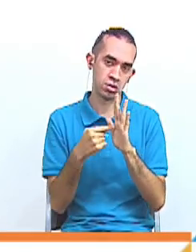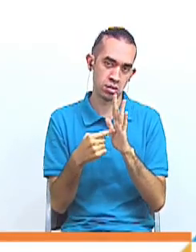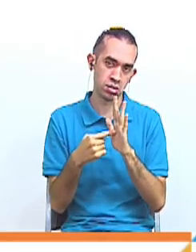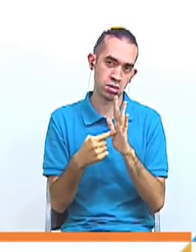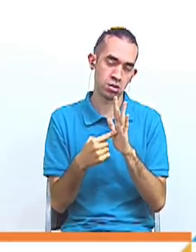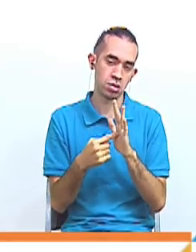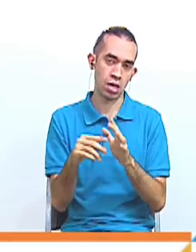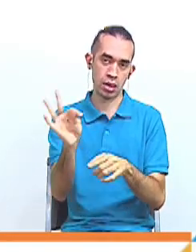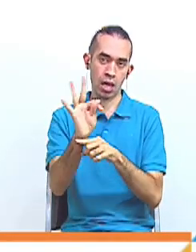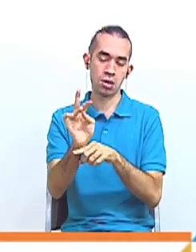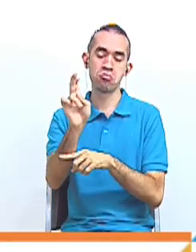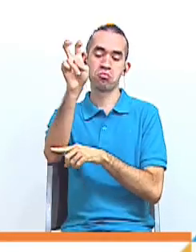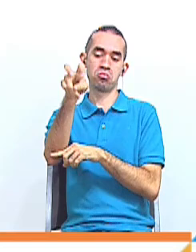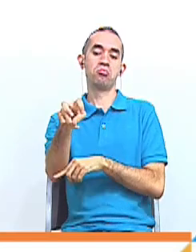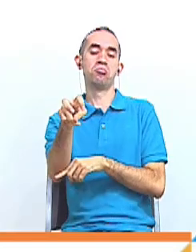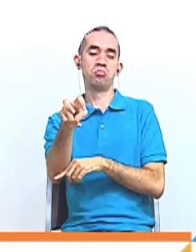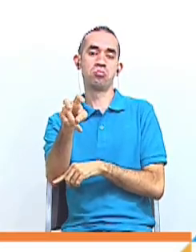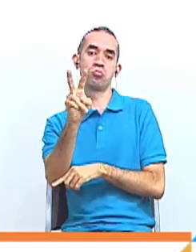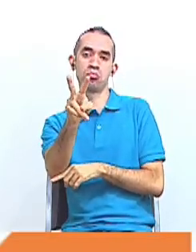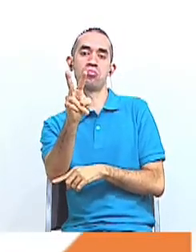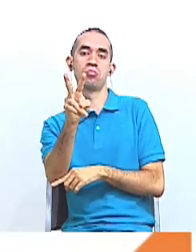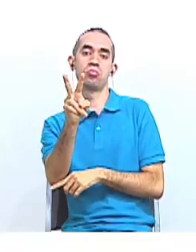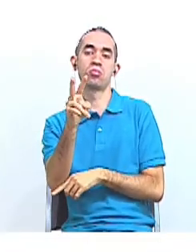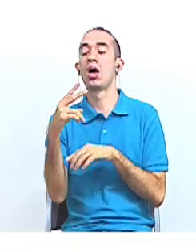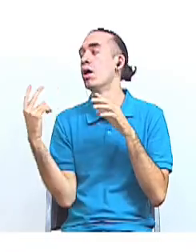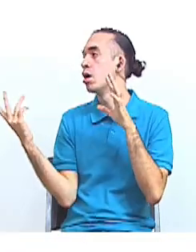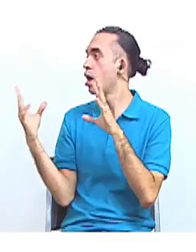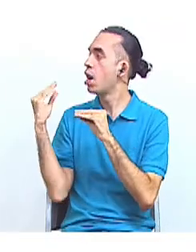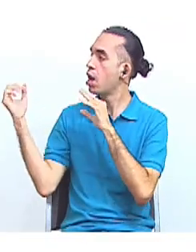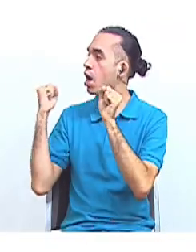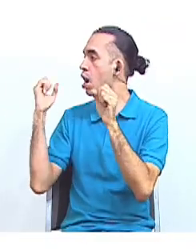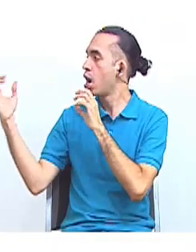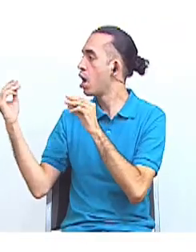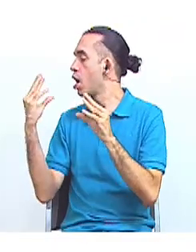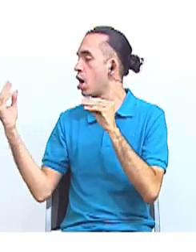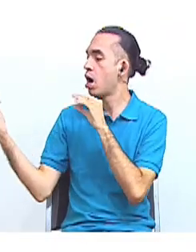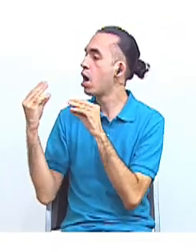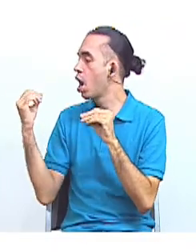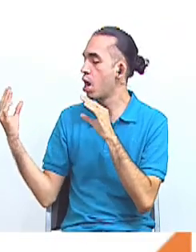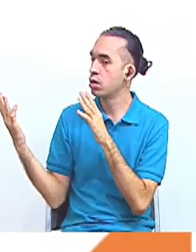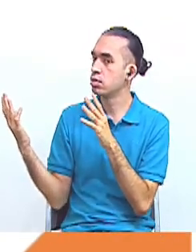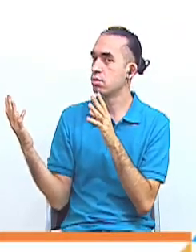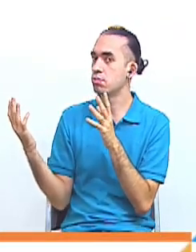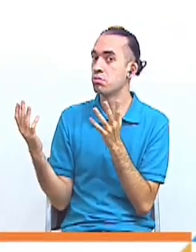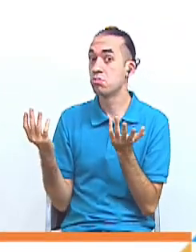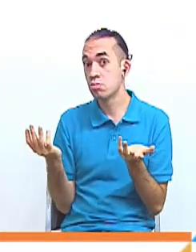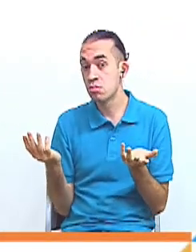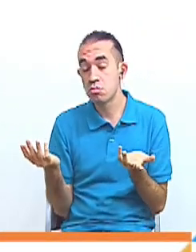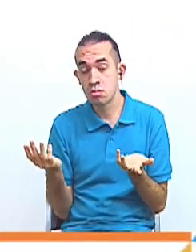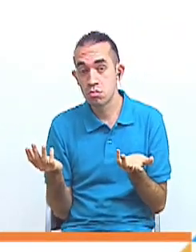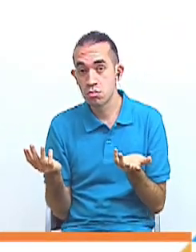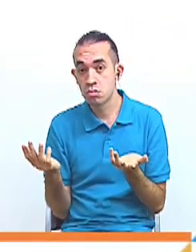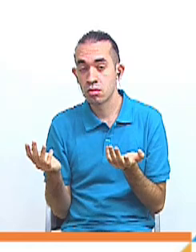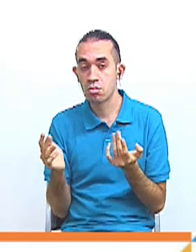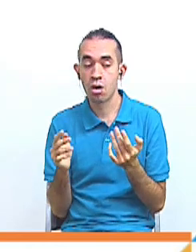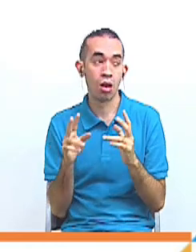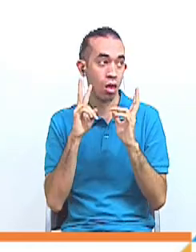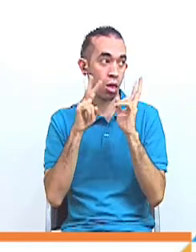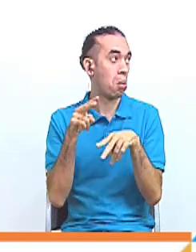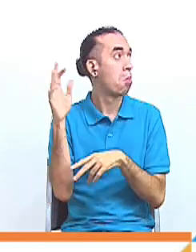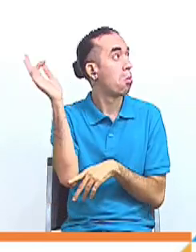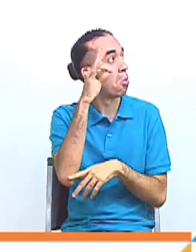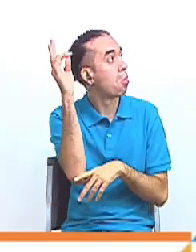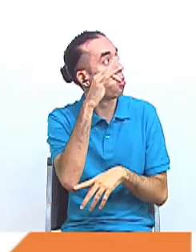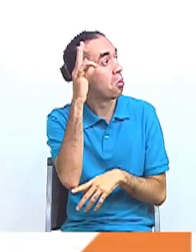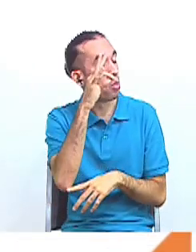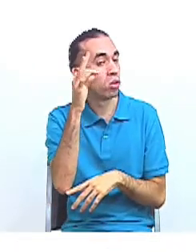of the TV and we are actually talking to another person that is next to us. Maybe I am not paying attention and that's something